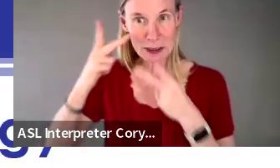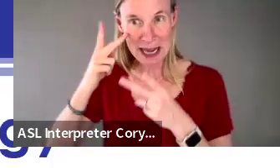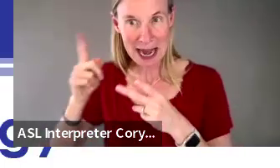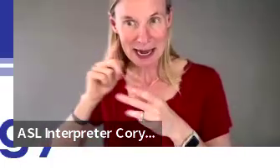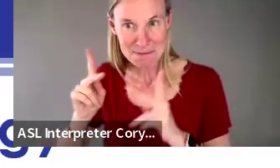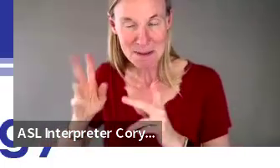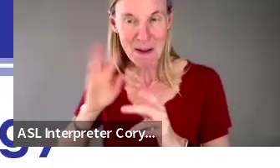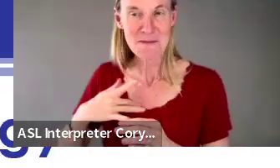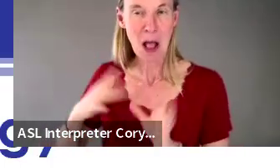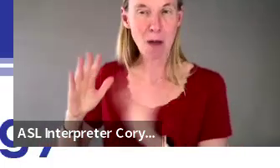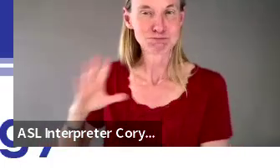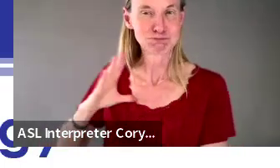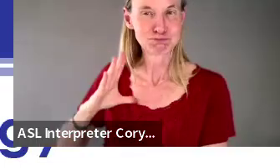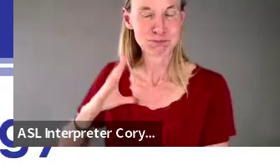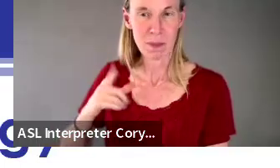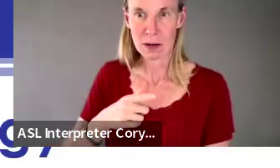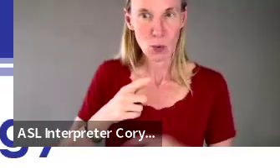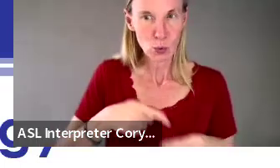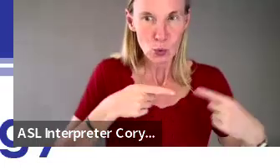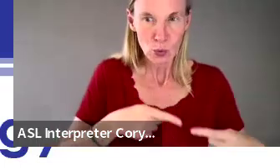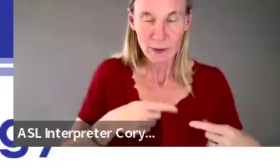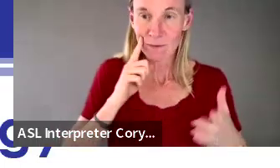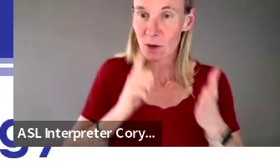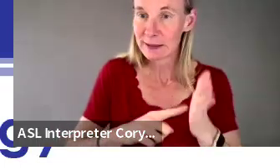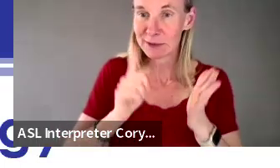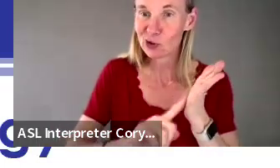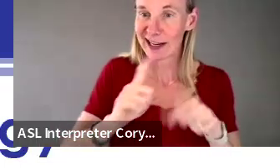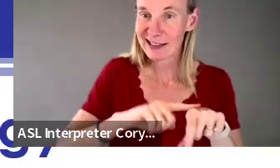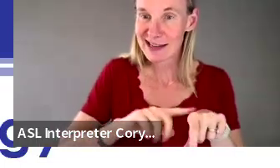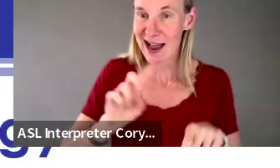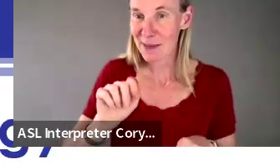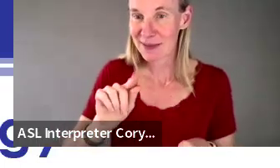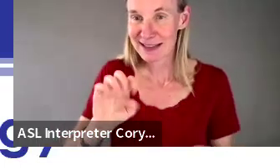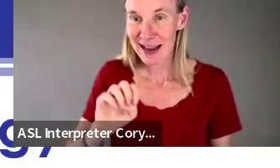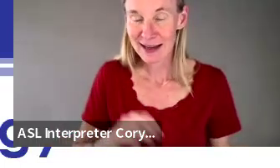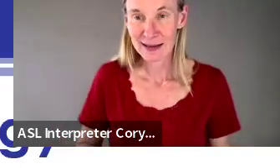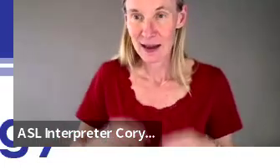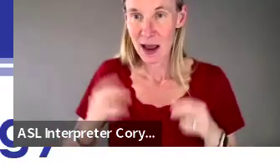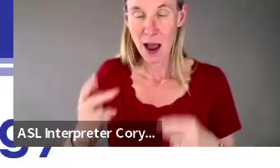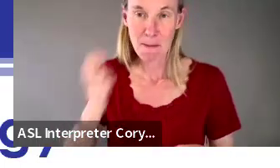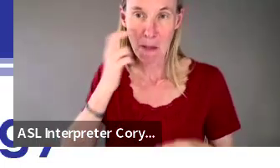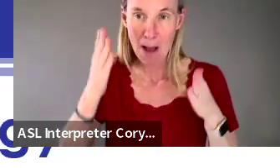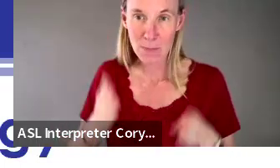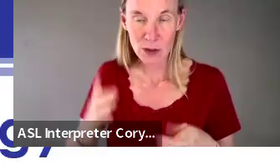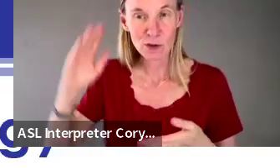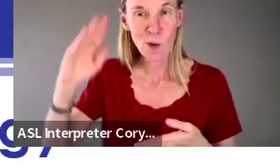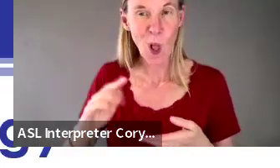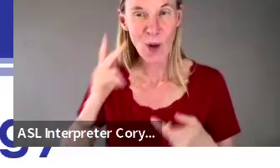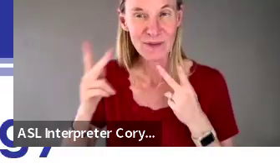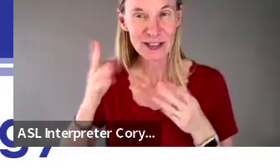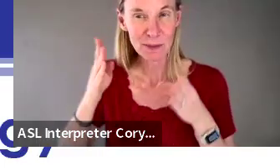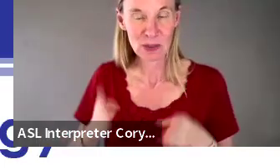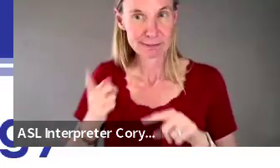like checking the time and date. Somebody who is blind or low vision may not necessarily be